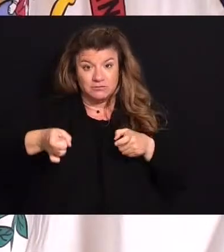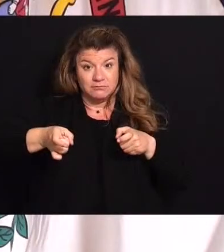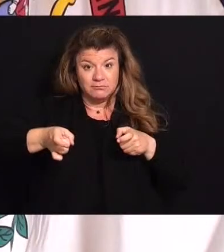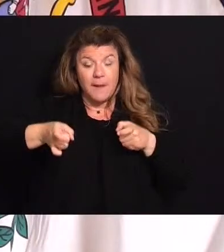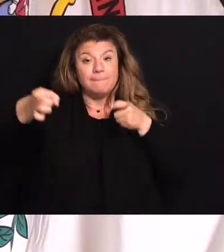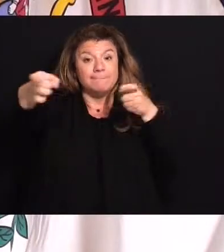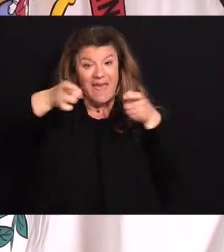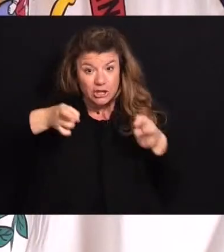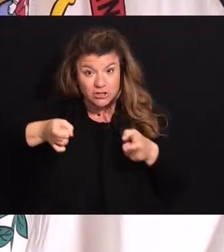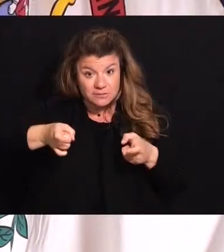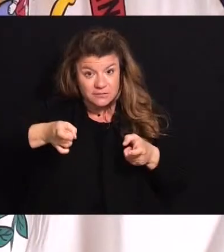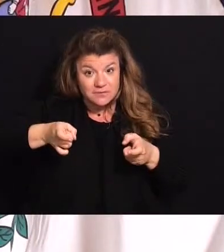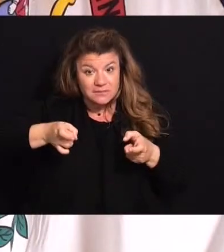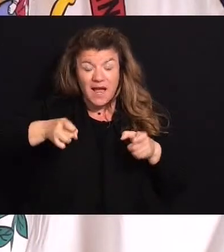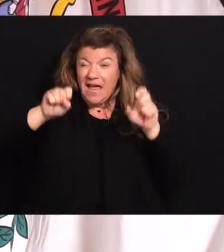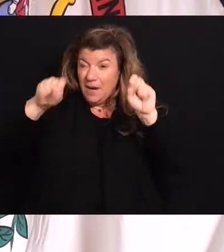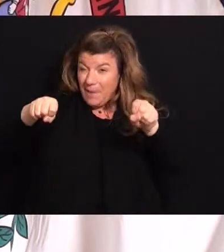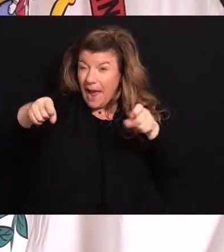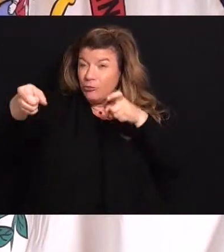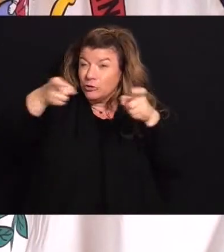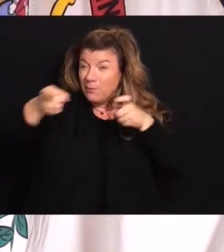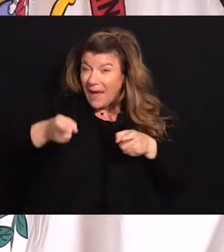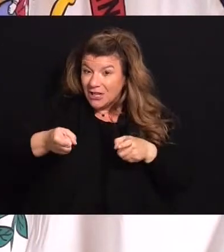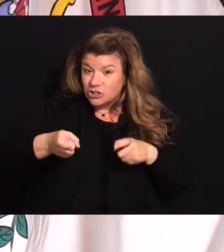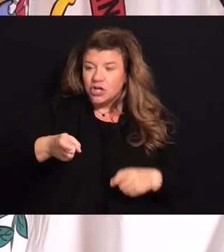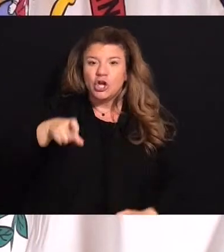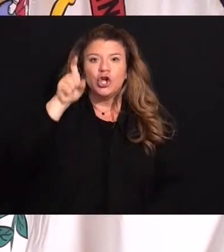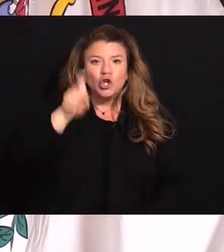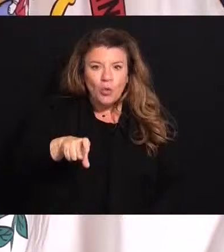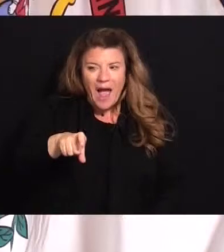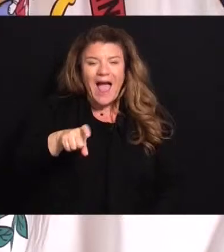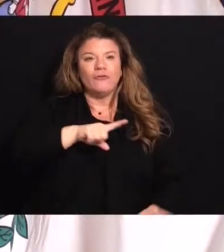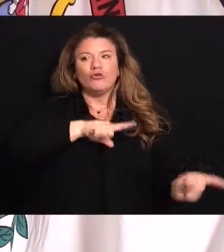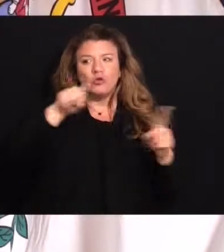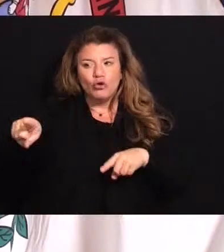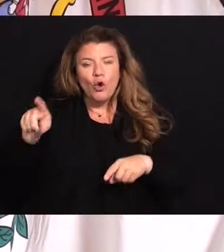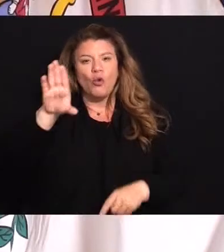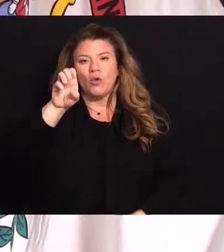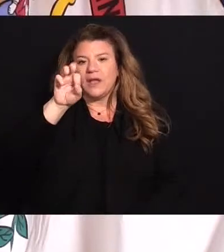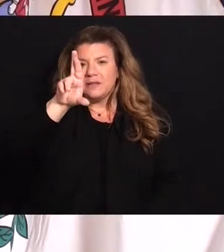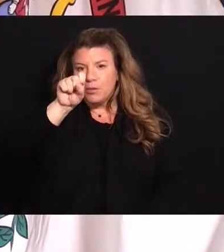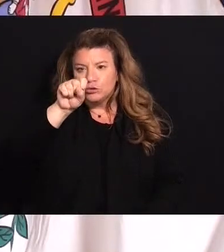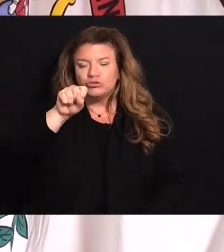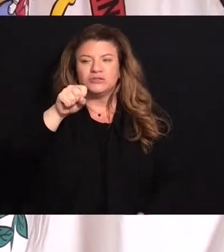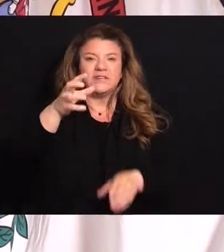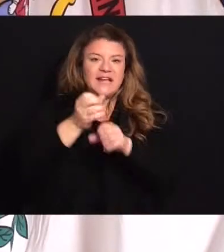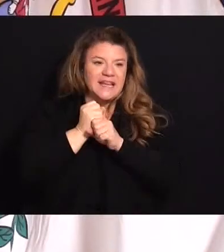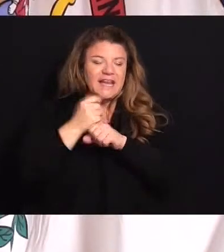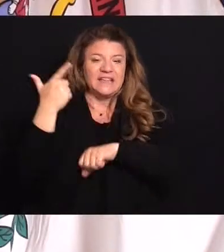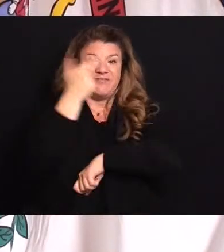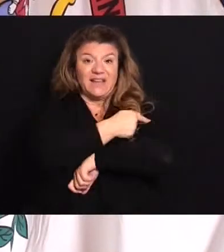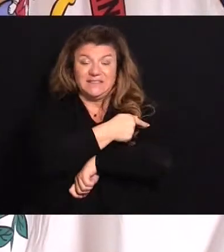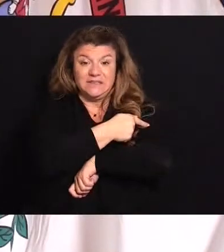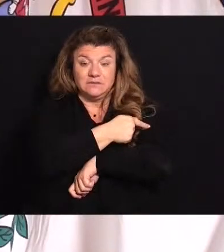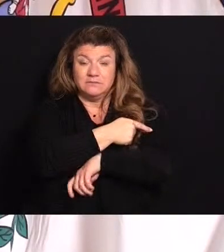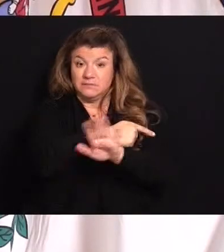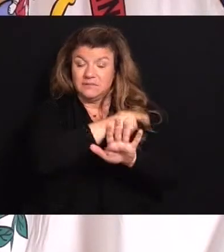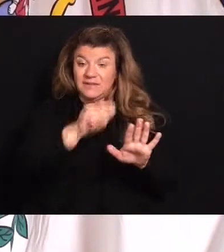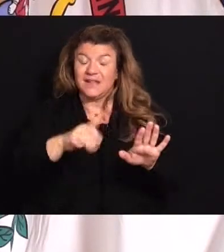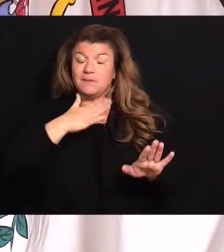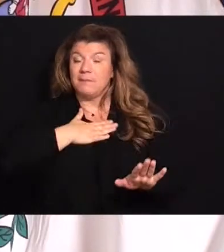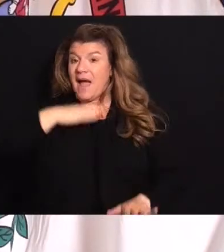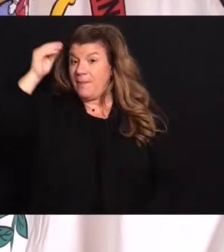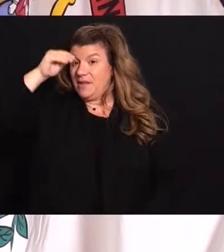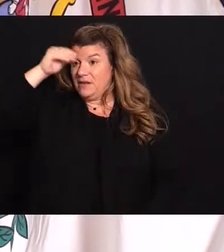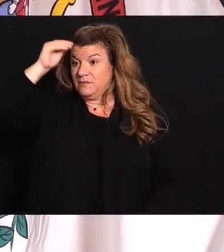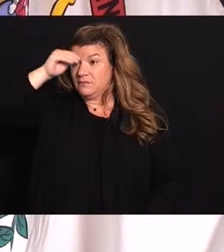it. And to be able to do that, you need to absolutely be getting your booster shots, getting your vaccines. That's my opinion. Without